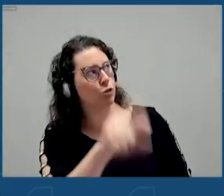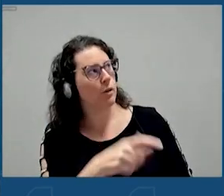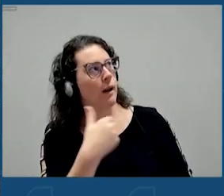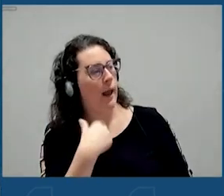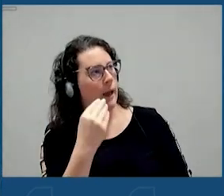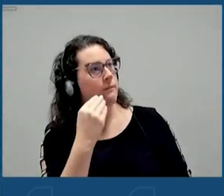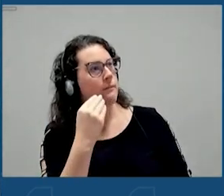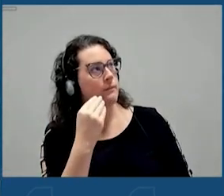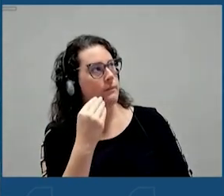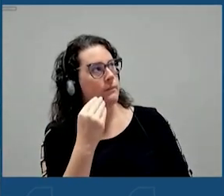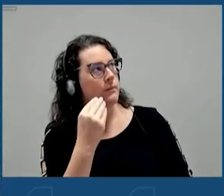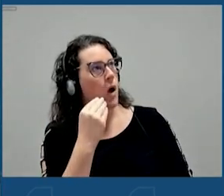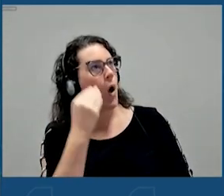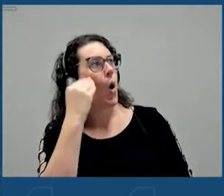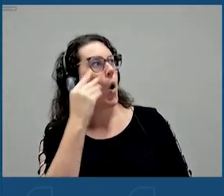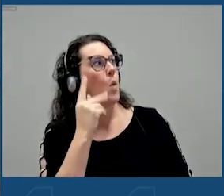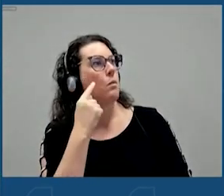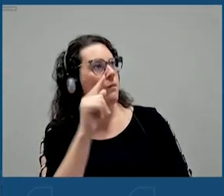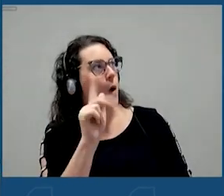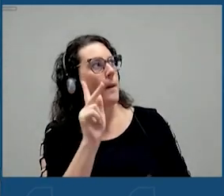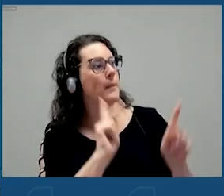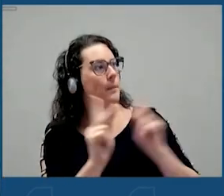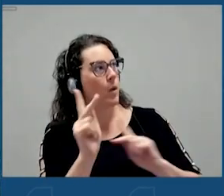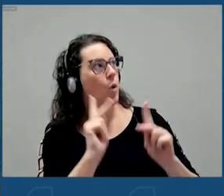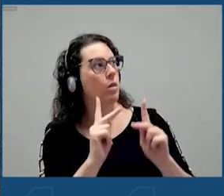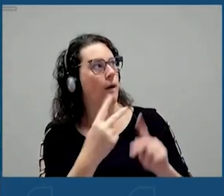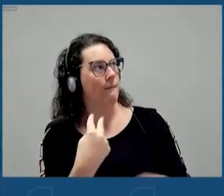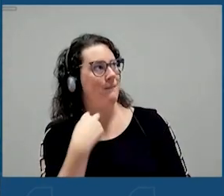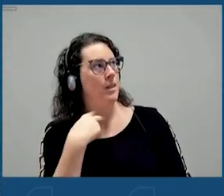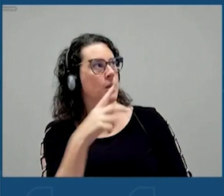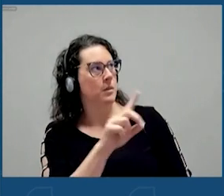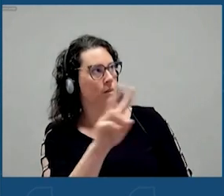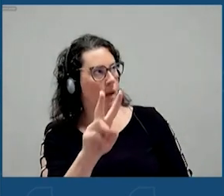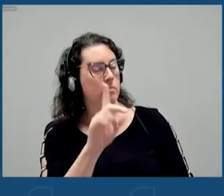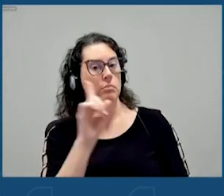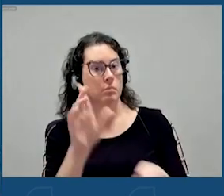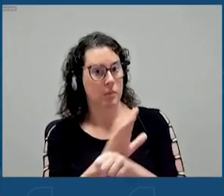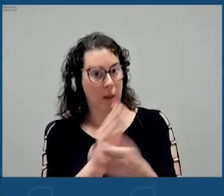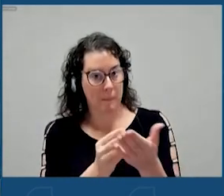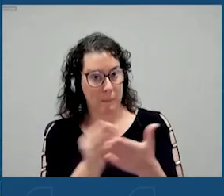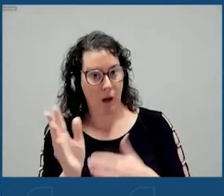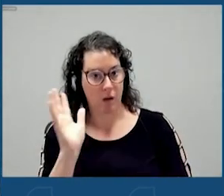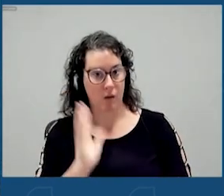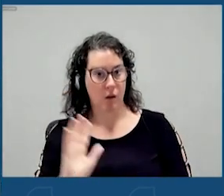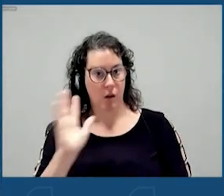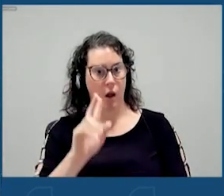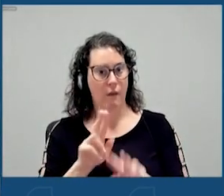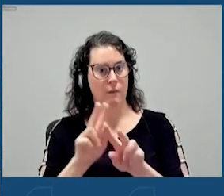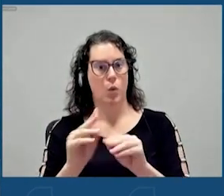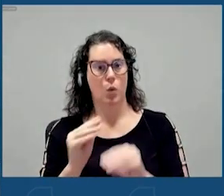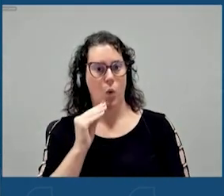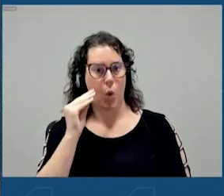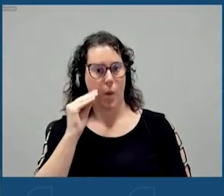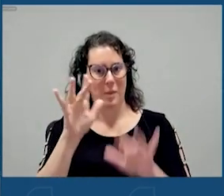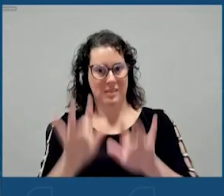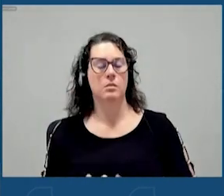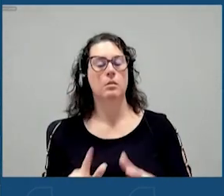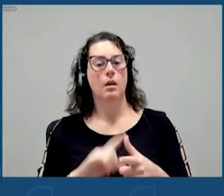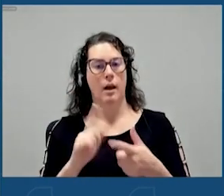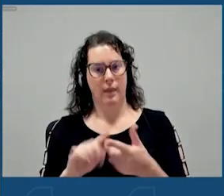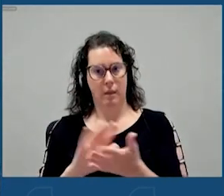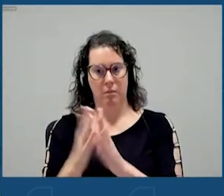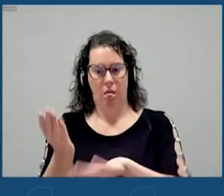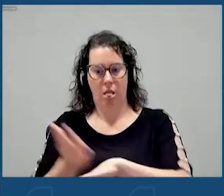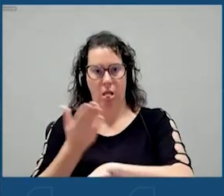for victims of domestic violence. And she literally purchased a former abandoned funeral home, and we gave it new life and